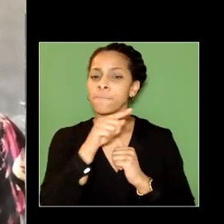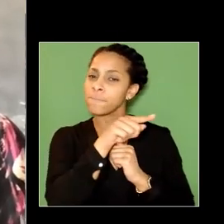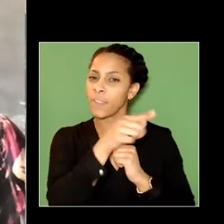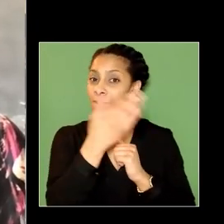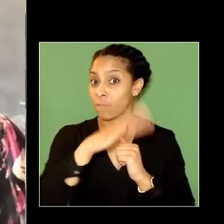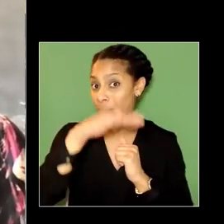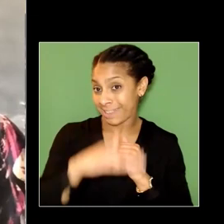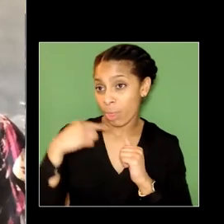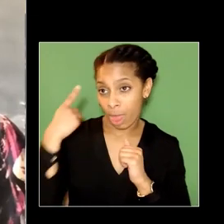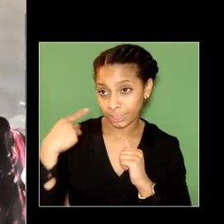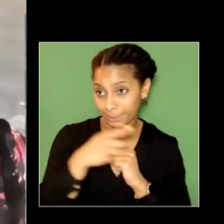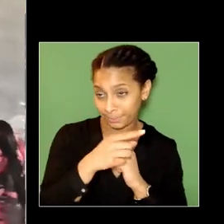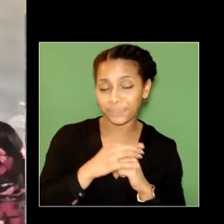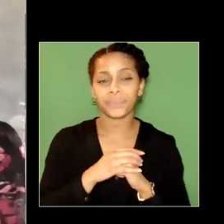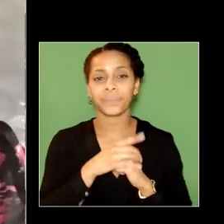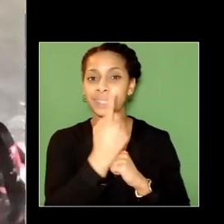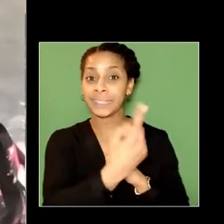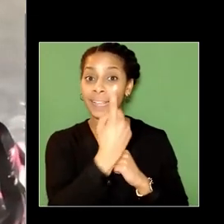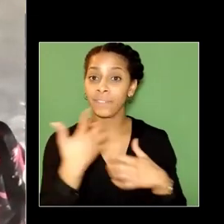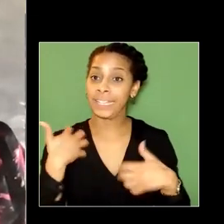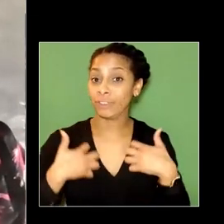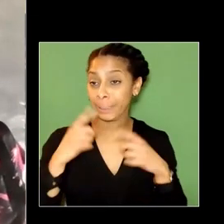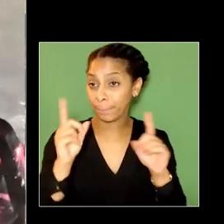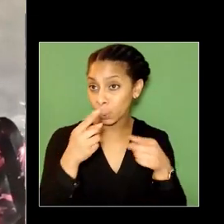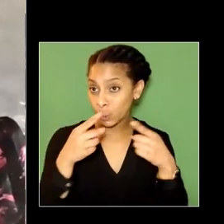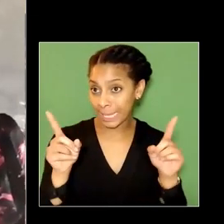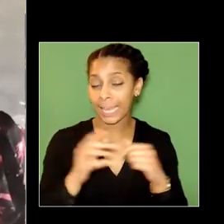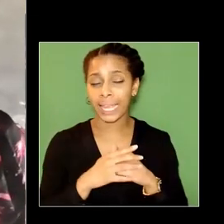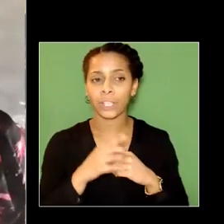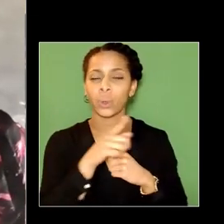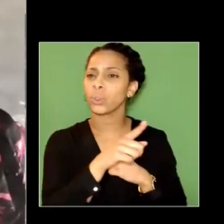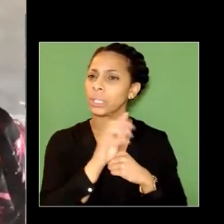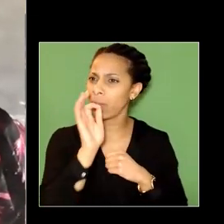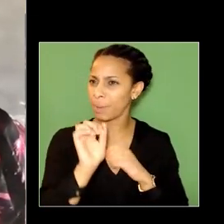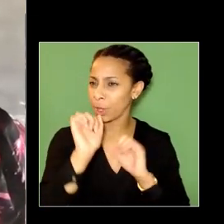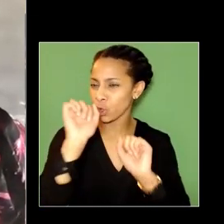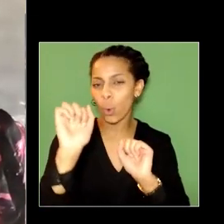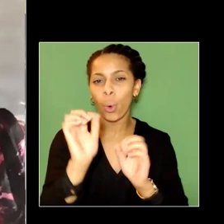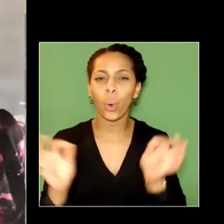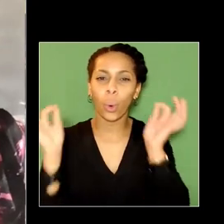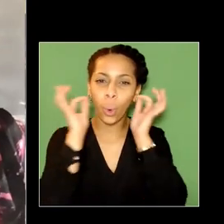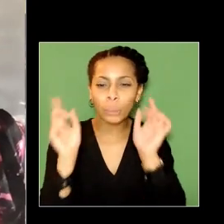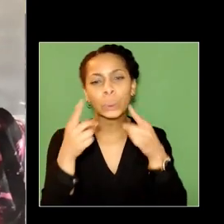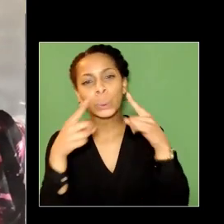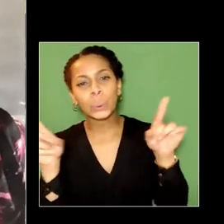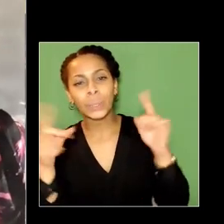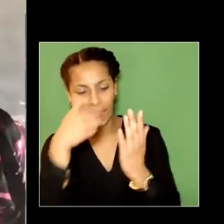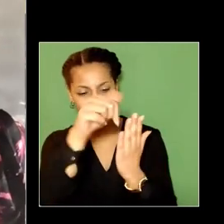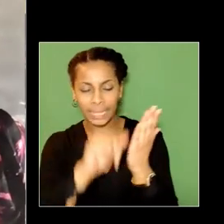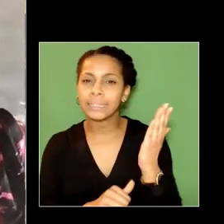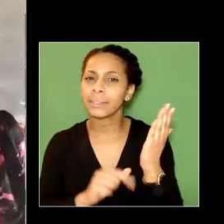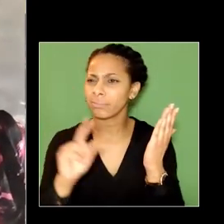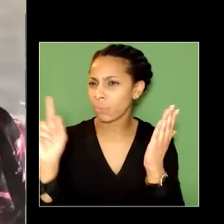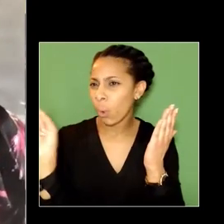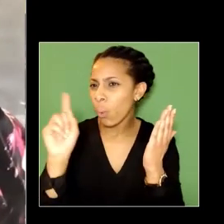well. Interested in music, so she asks about the songs on your playlist. Oh yeah, songs you listen to while